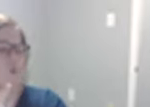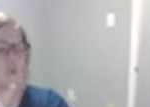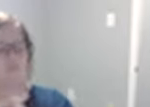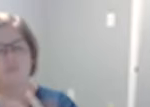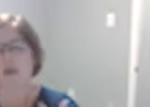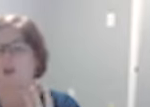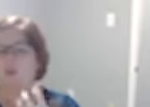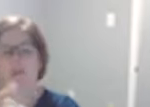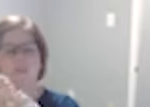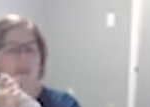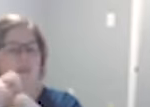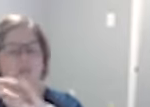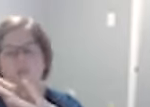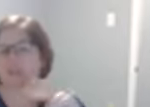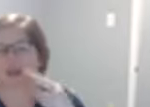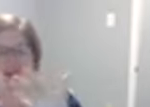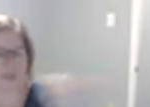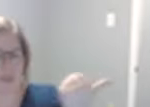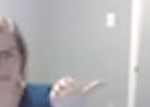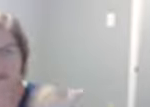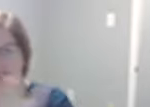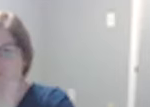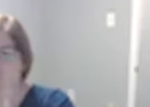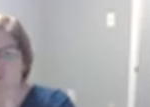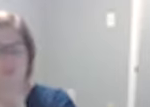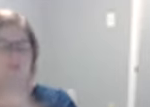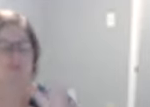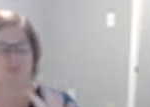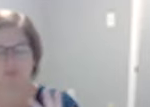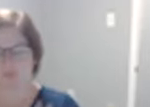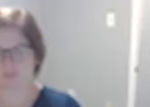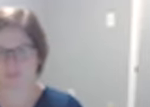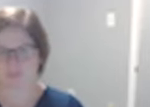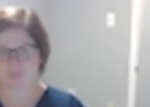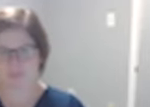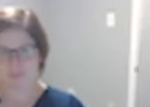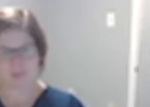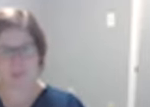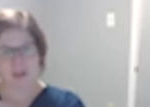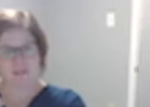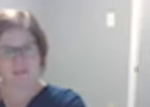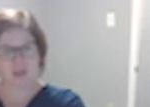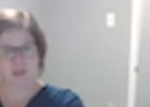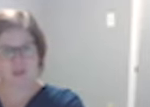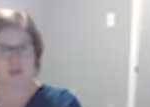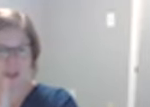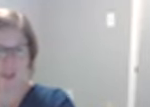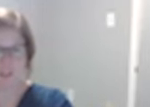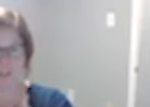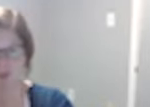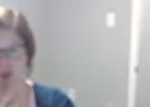in the world, and then that's my big huge thing. But sometimes my advisor asked me to copy some document, and